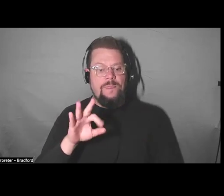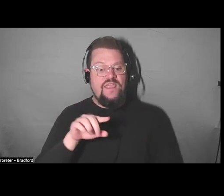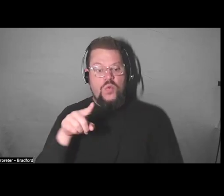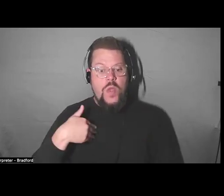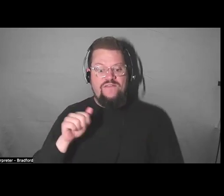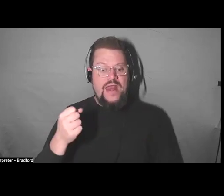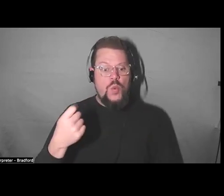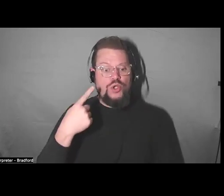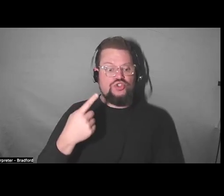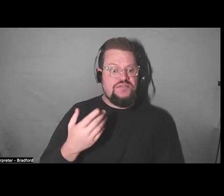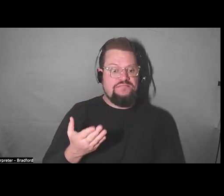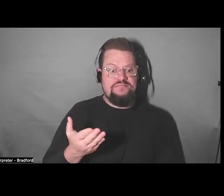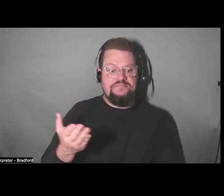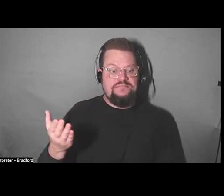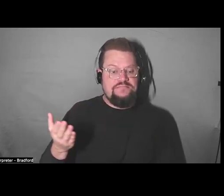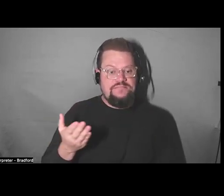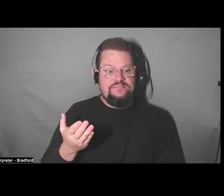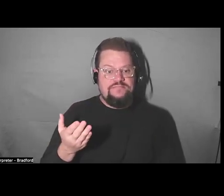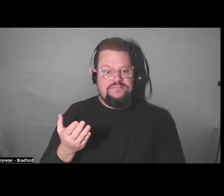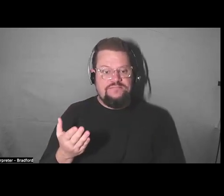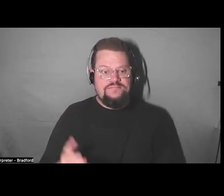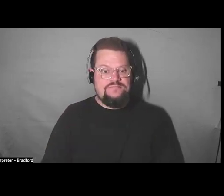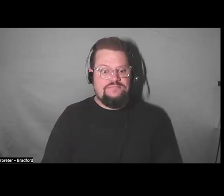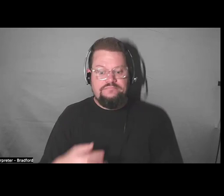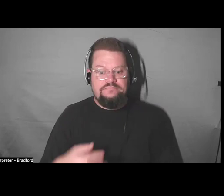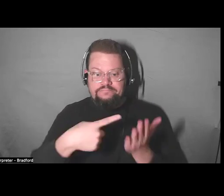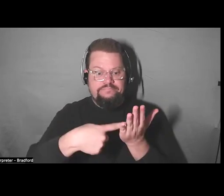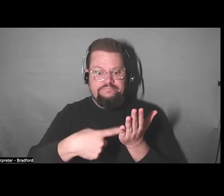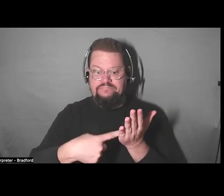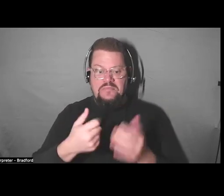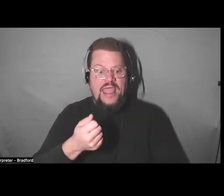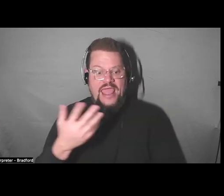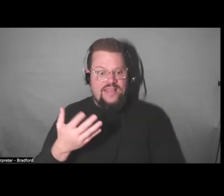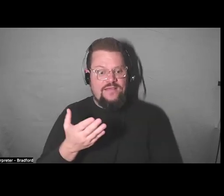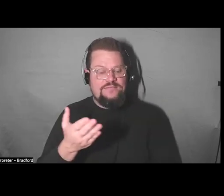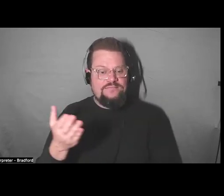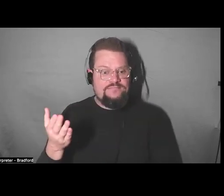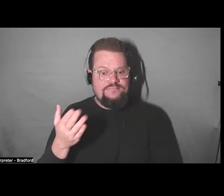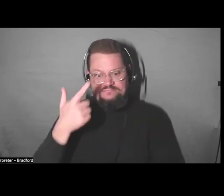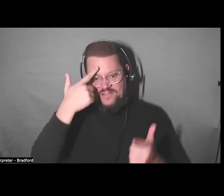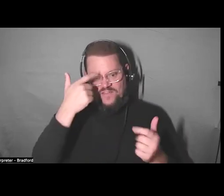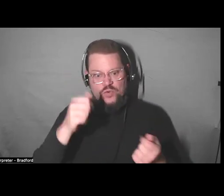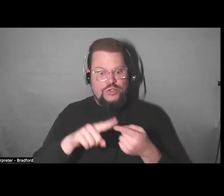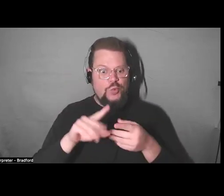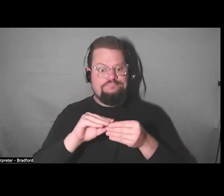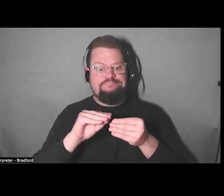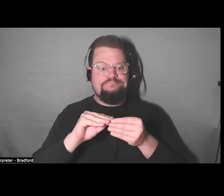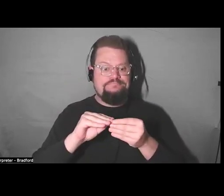questions or just want to talk about anything, please feel free to yell.